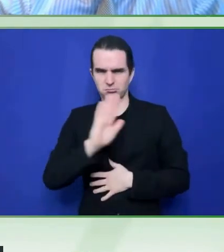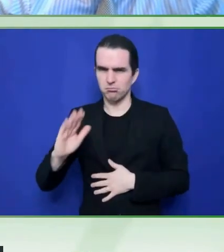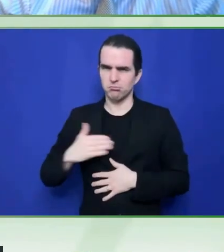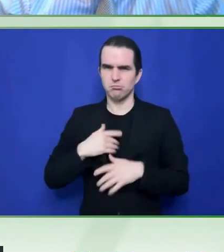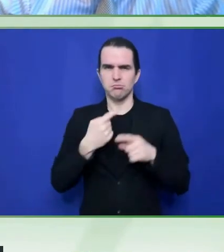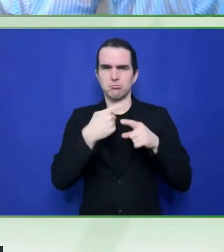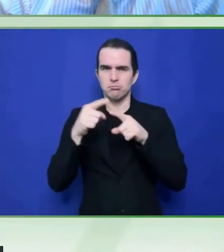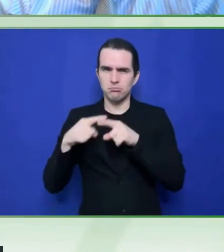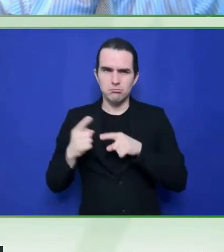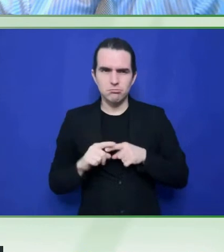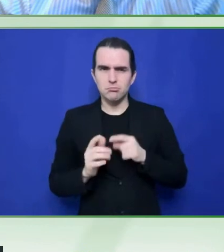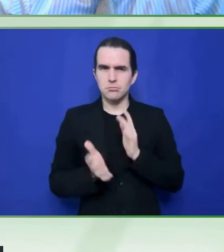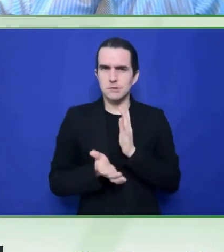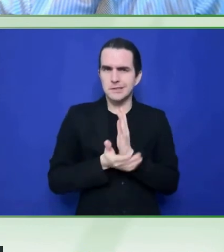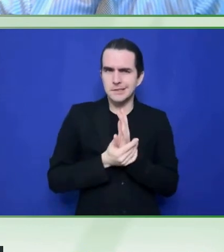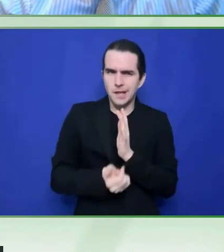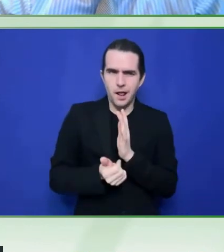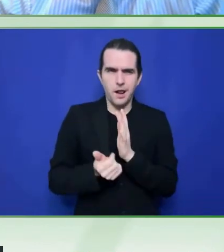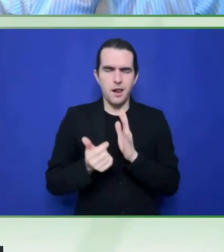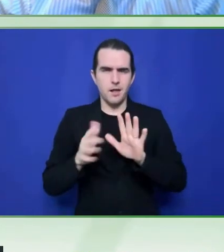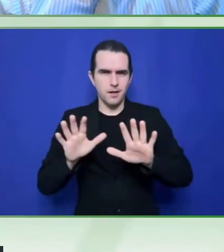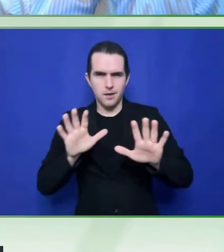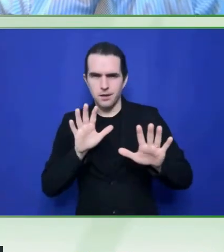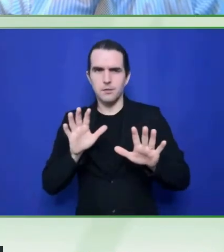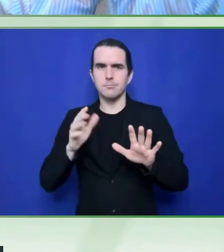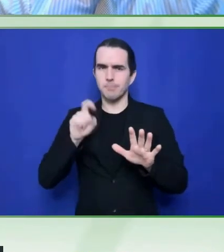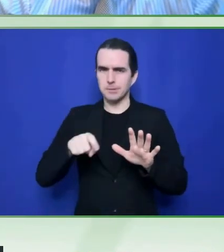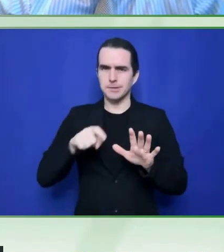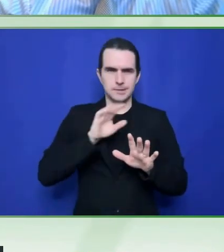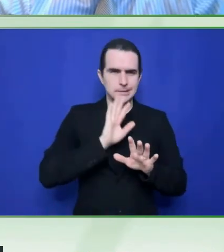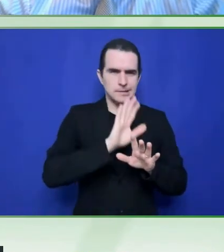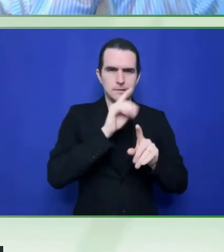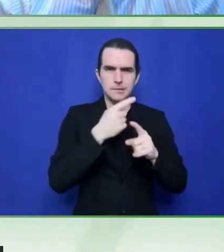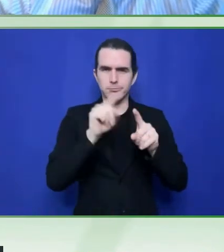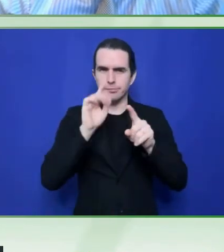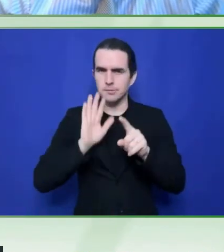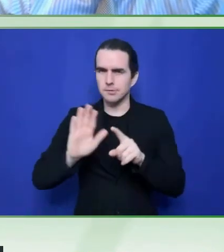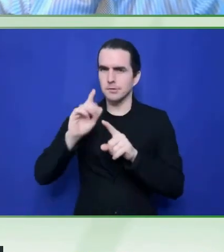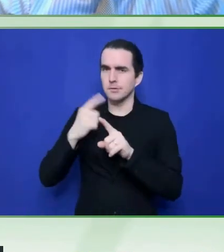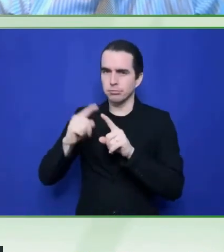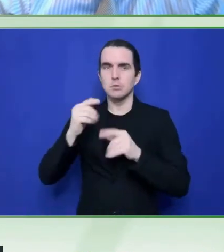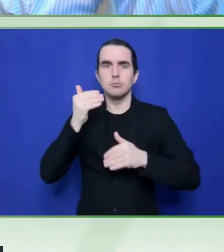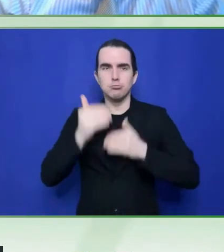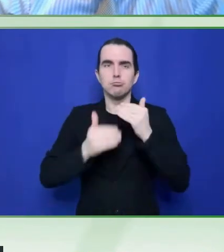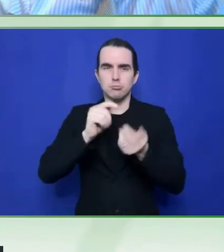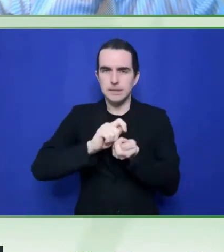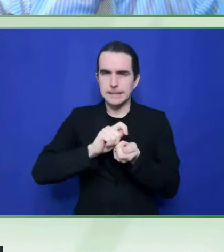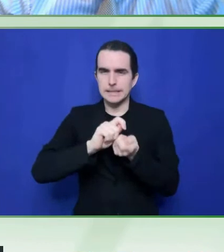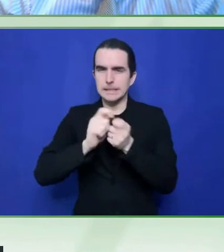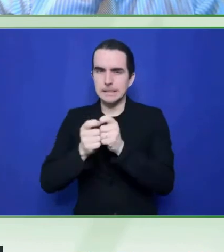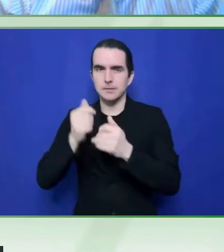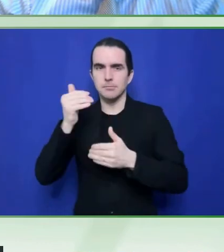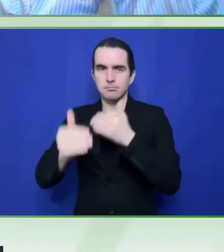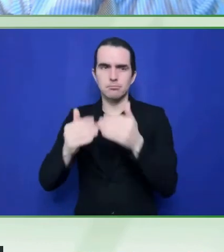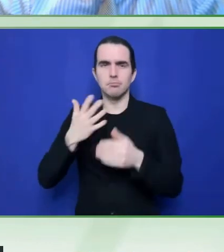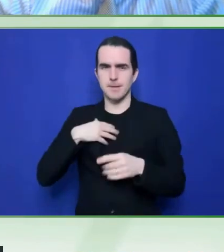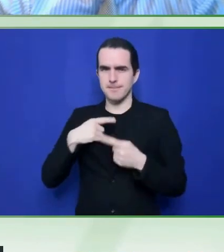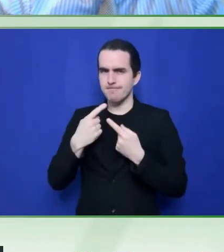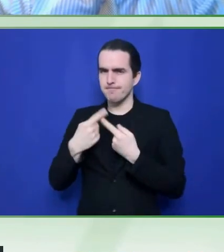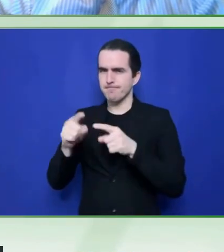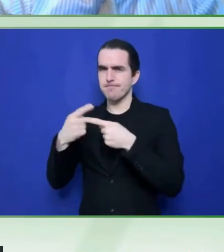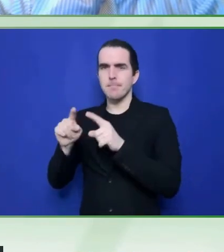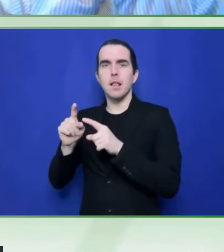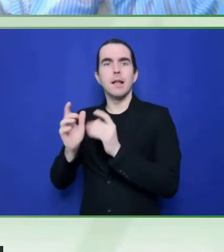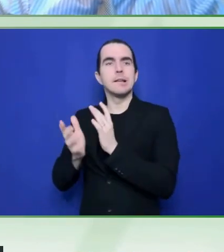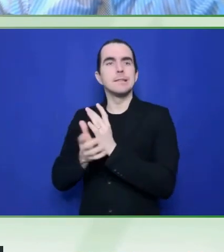themselves, and ensure that we build a future fit workforce. And as Safaricom, parting shot is